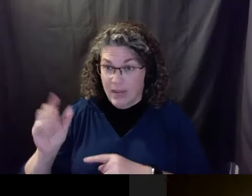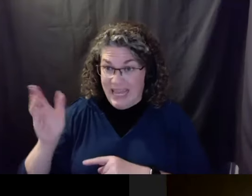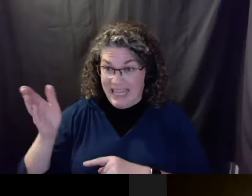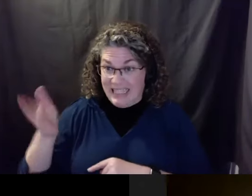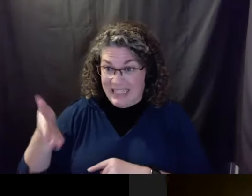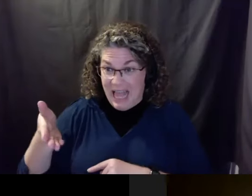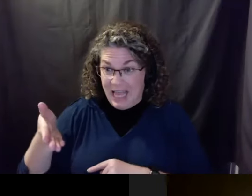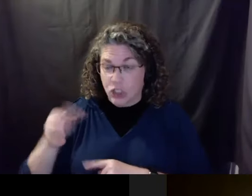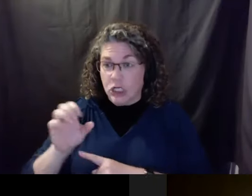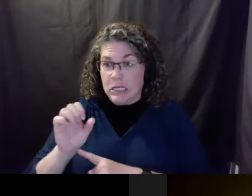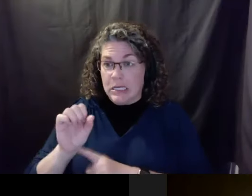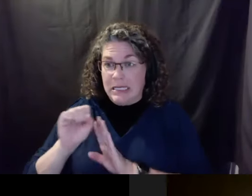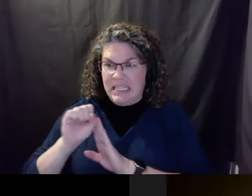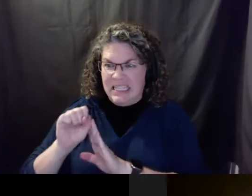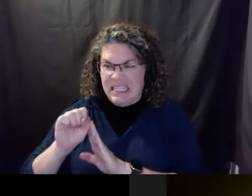ballotpedia.org/sample